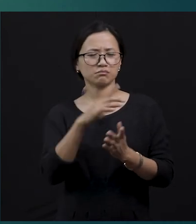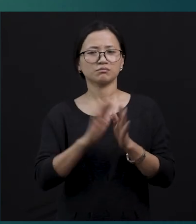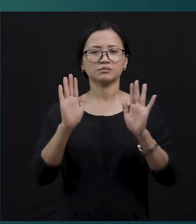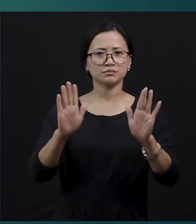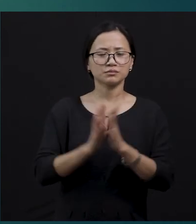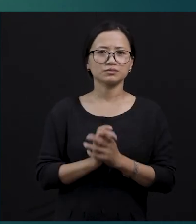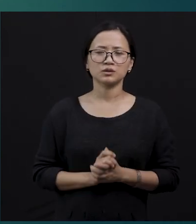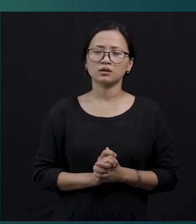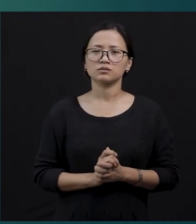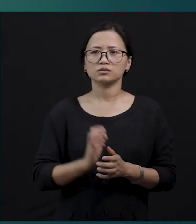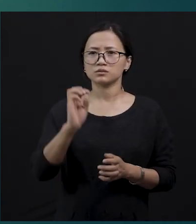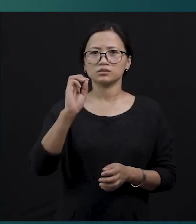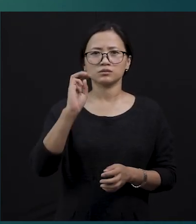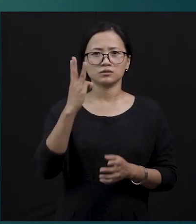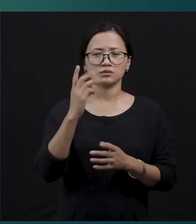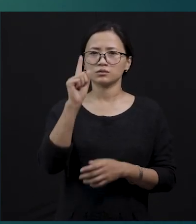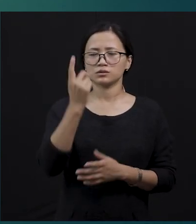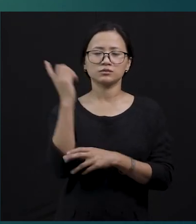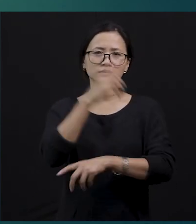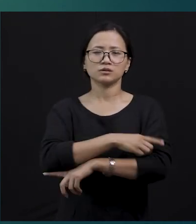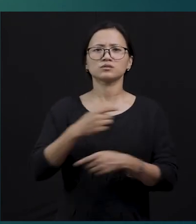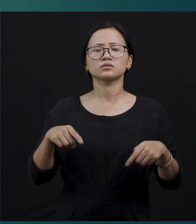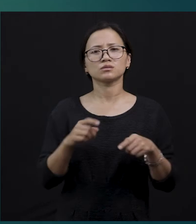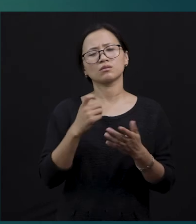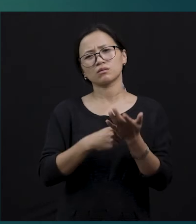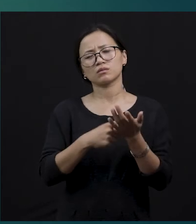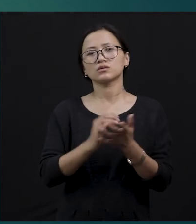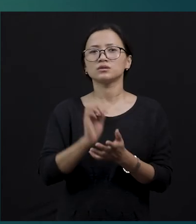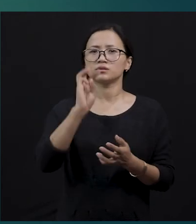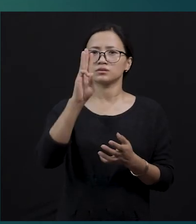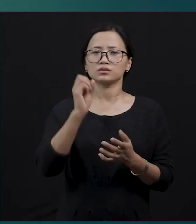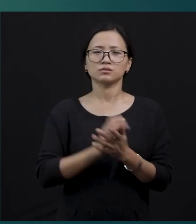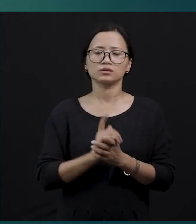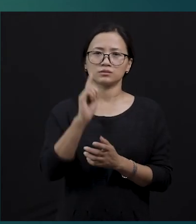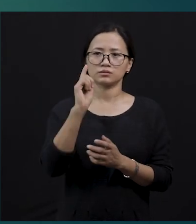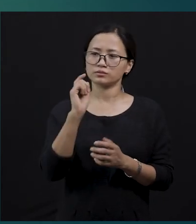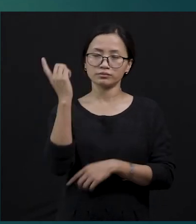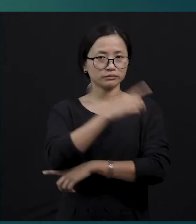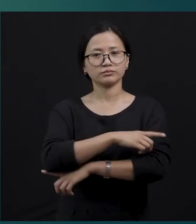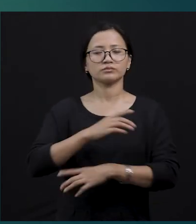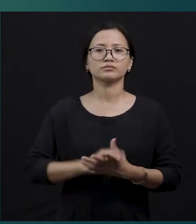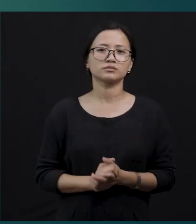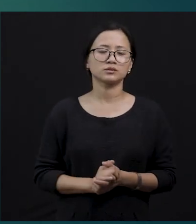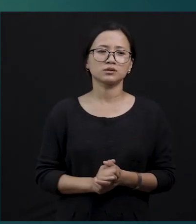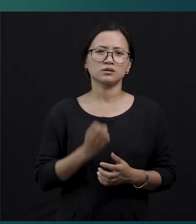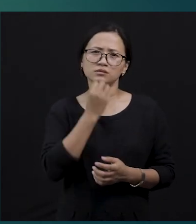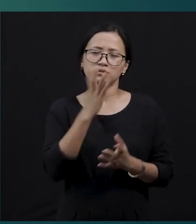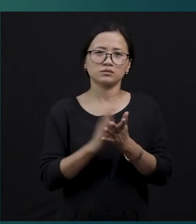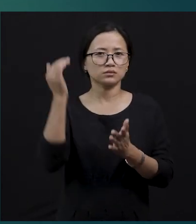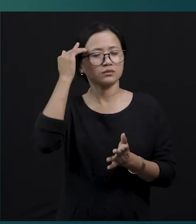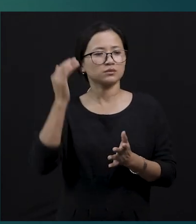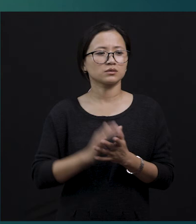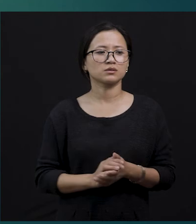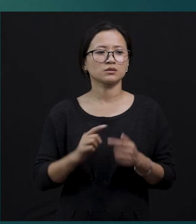is having 31 days or it have 30 days? It is very easy to know it, right? Now, the last